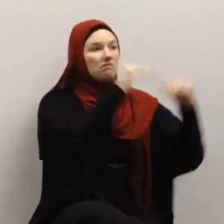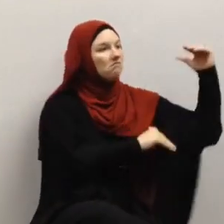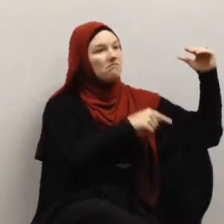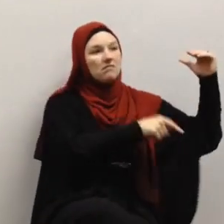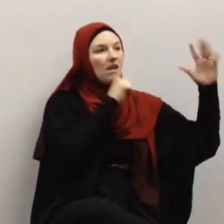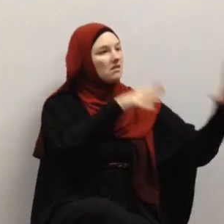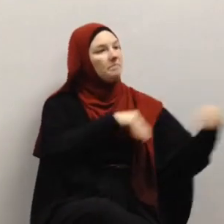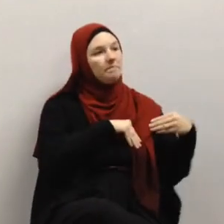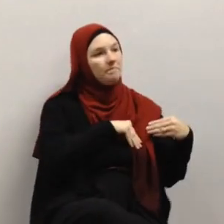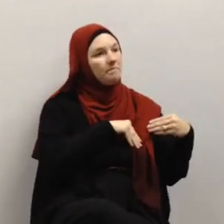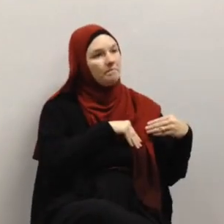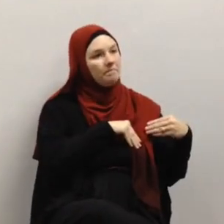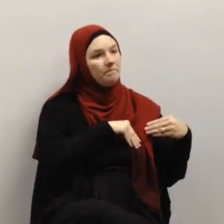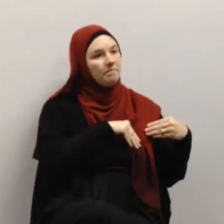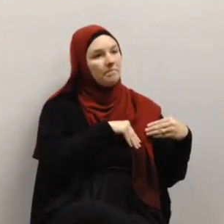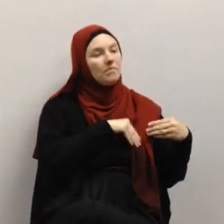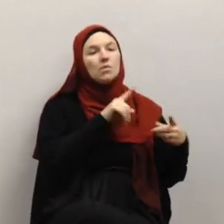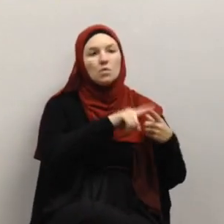at least to the believers.